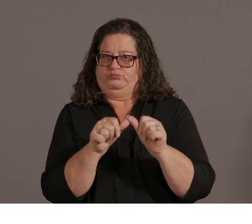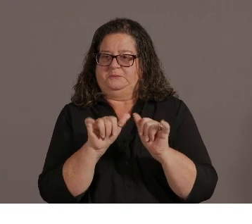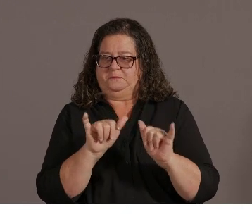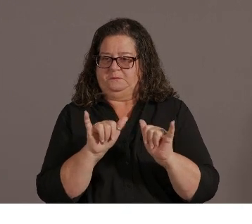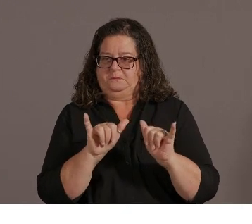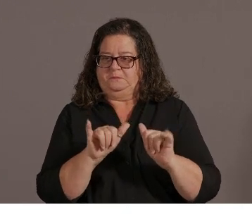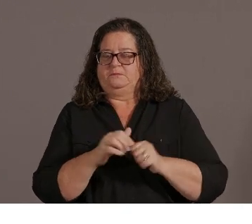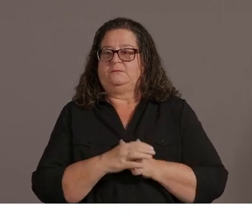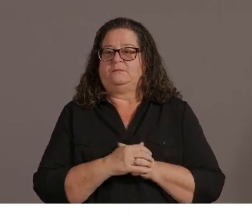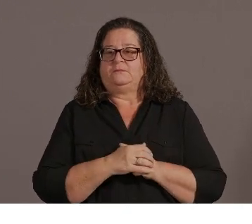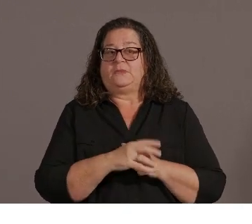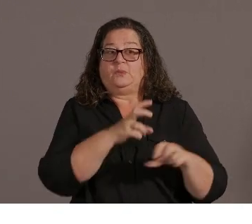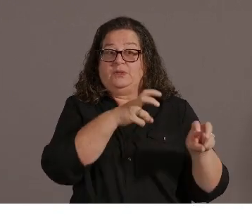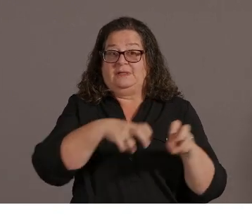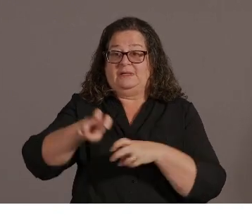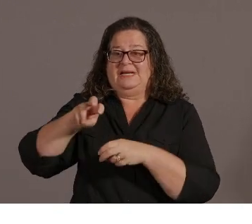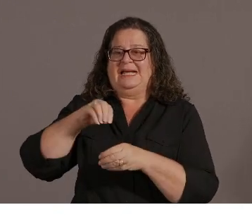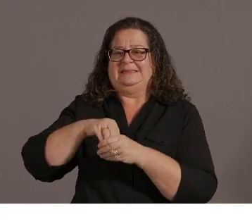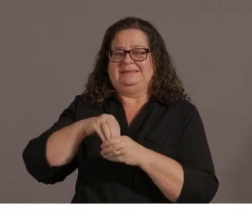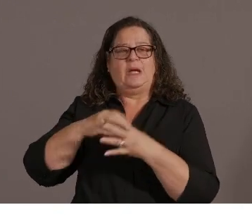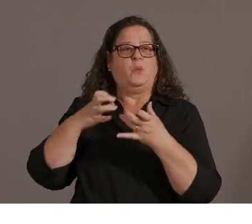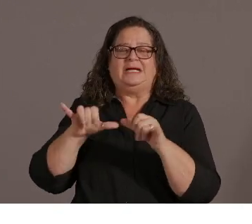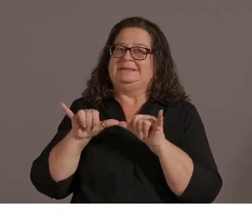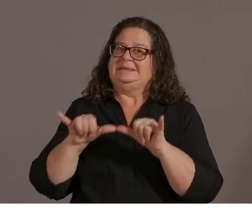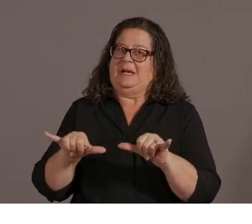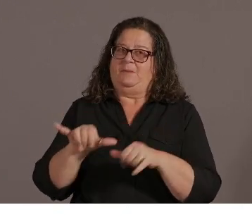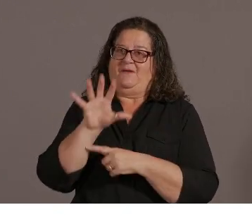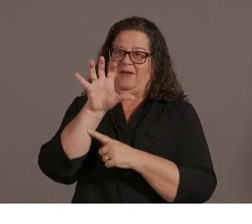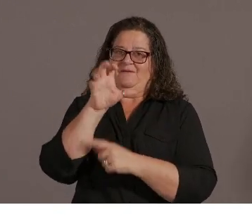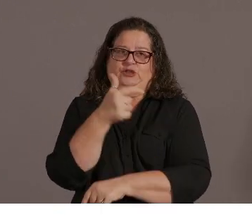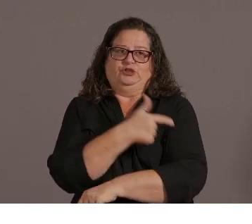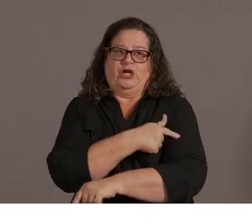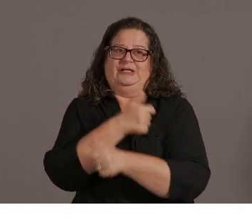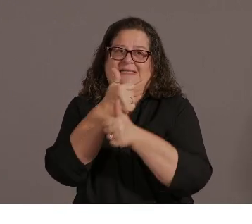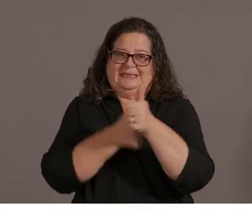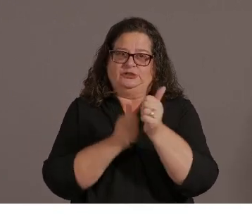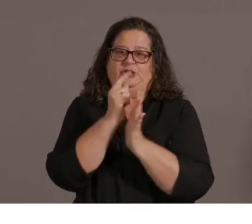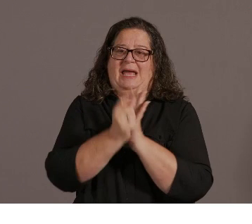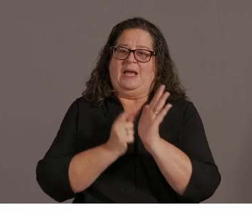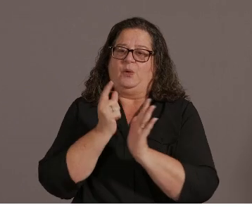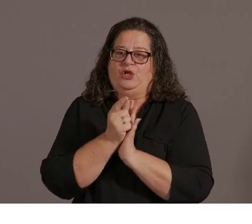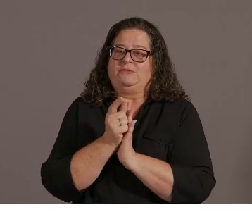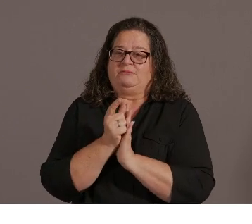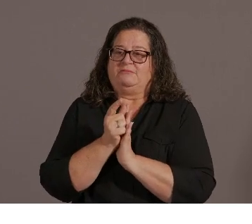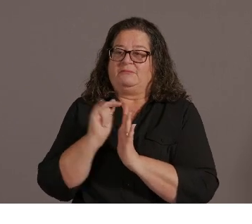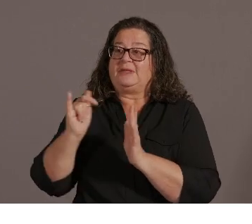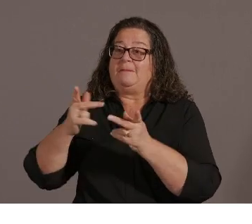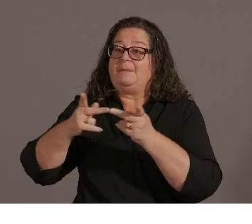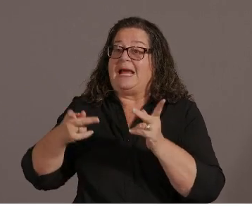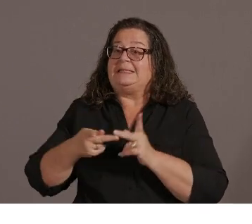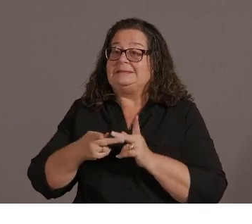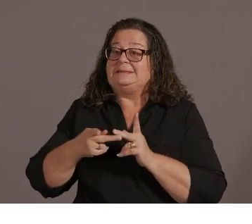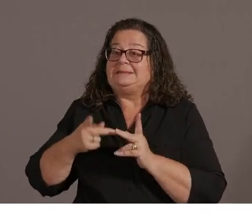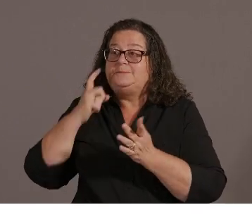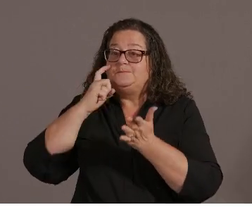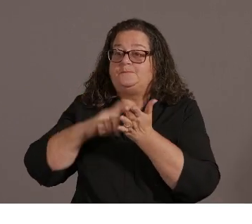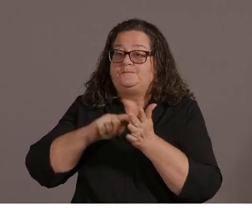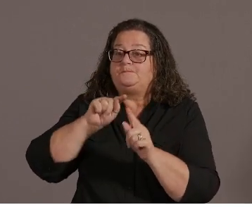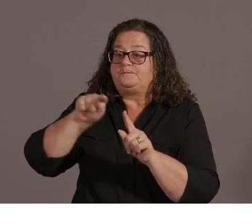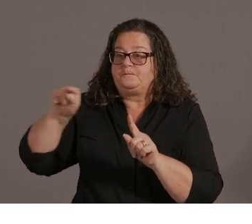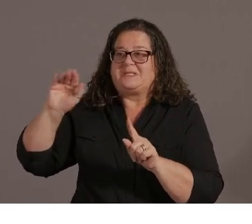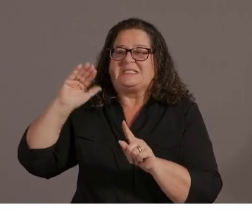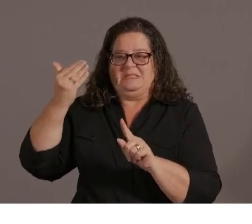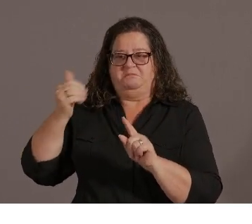the indoor sites. And the couple of sites that we've identified do have what looks like would be a significant capacity.